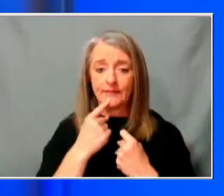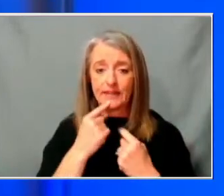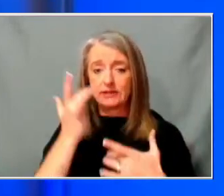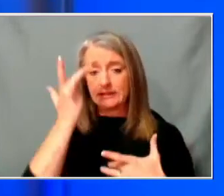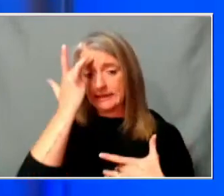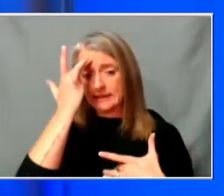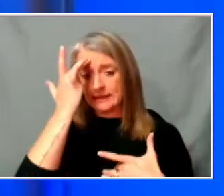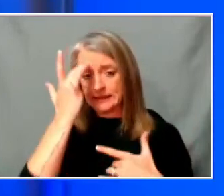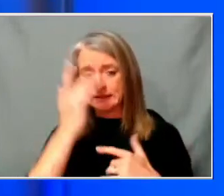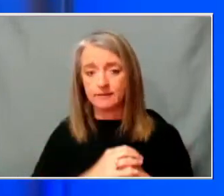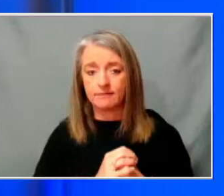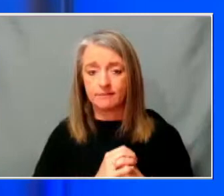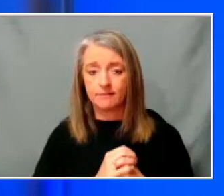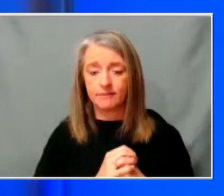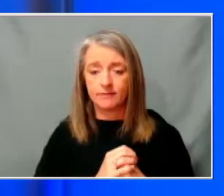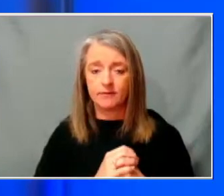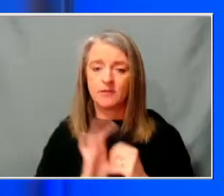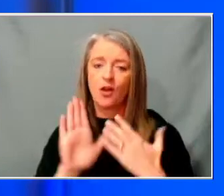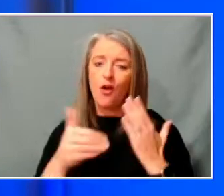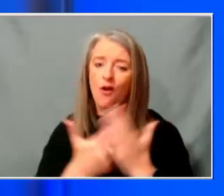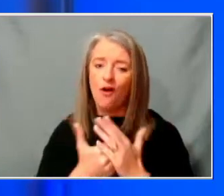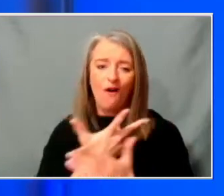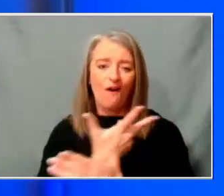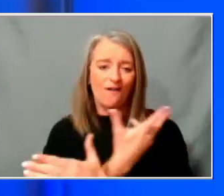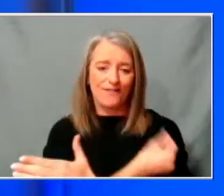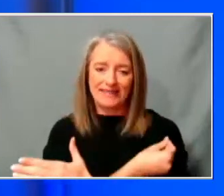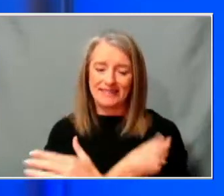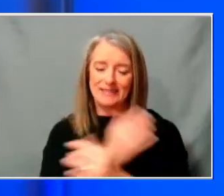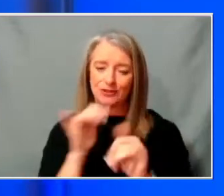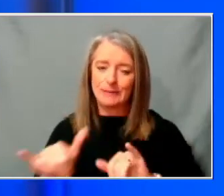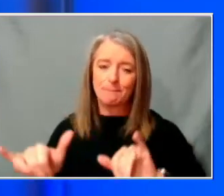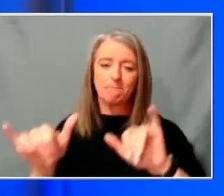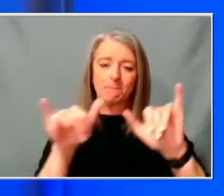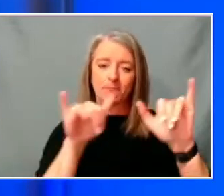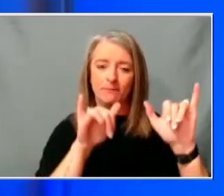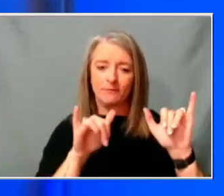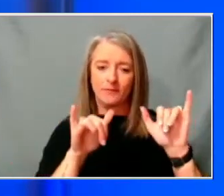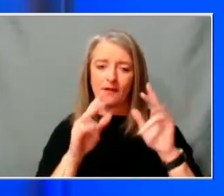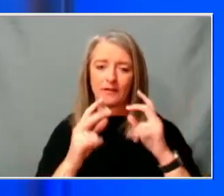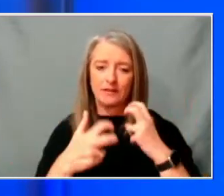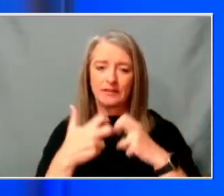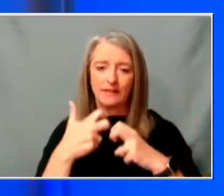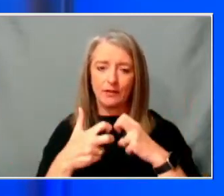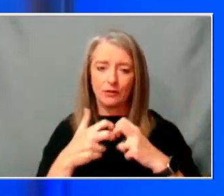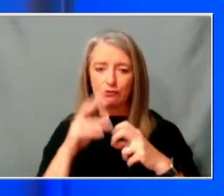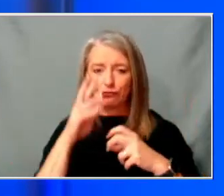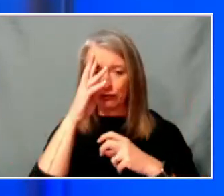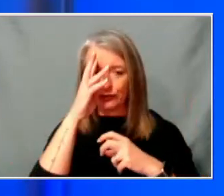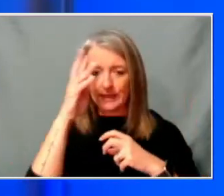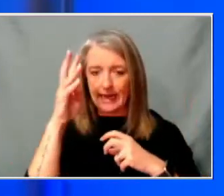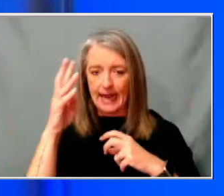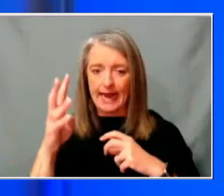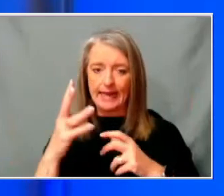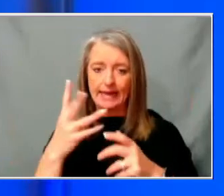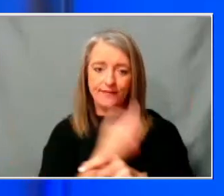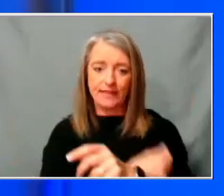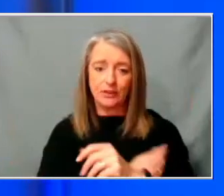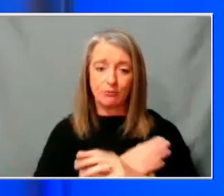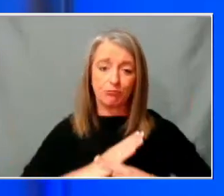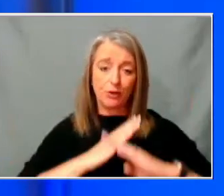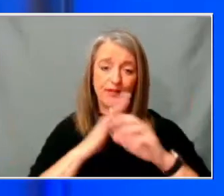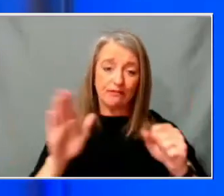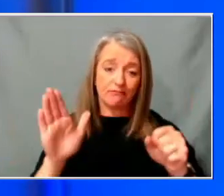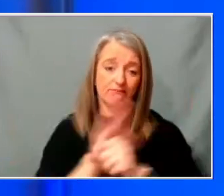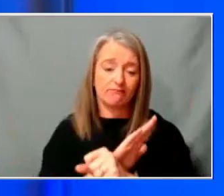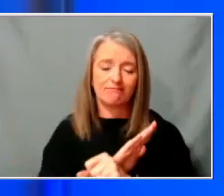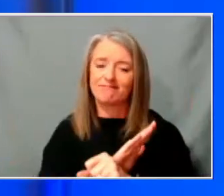really, that's all vaccination. It's really very difficult to create a vaccine that actually prevents infection. The vaccine